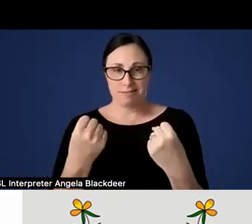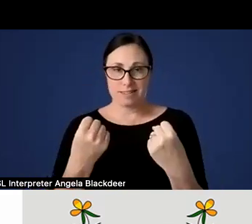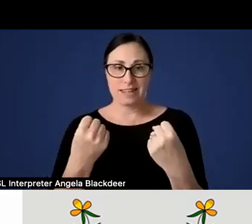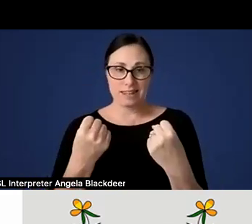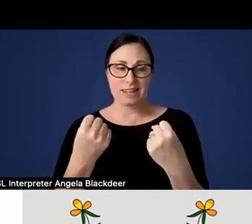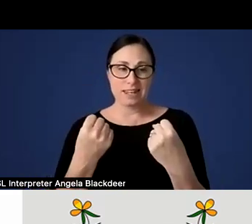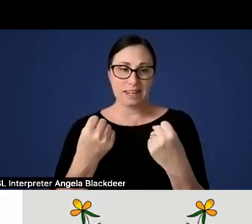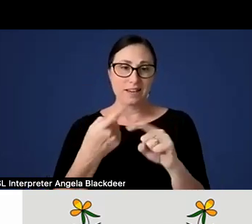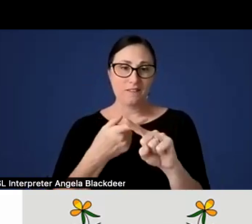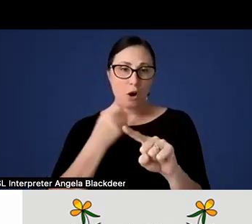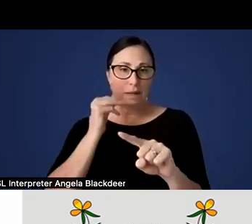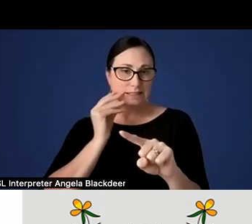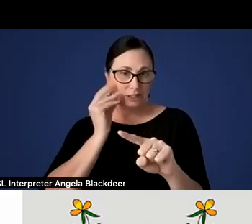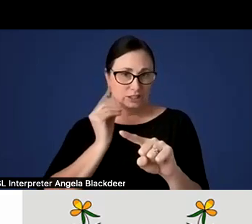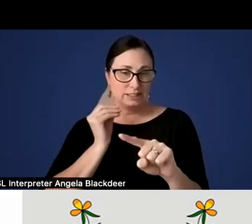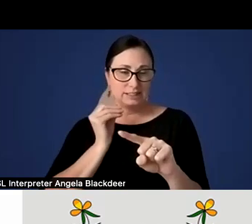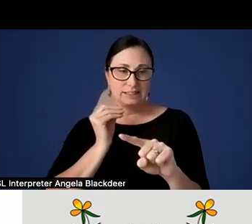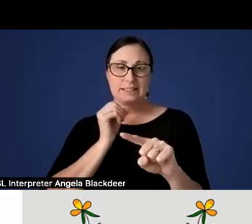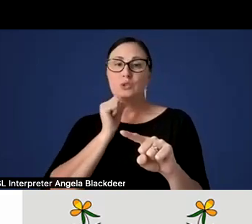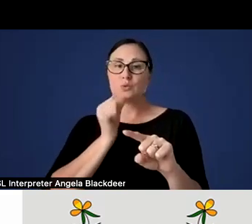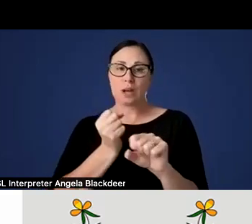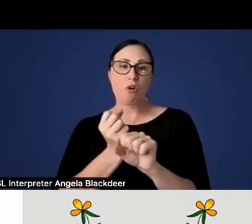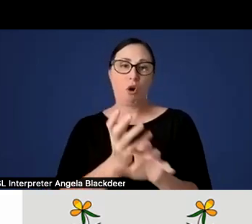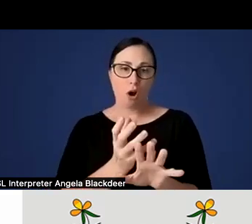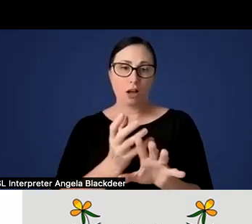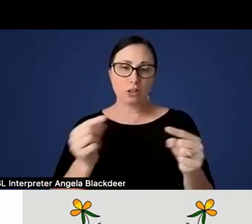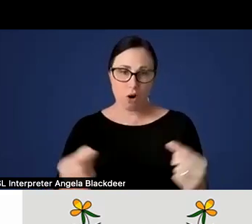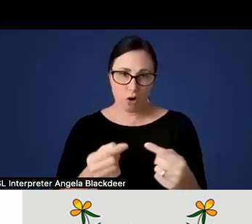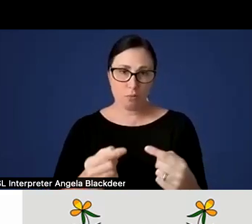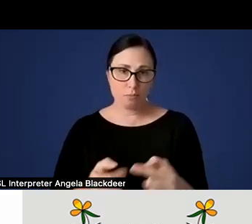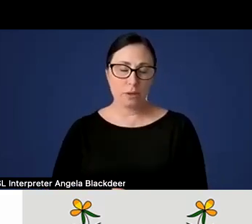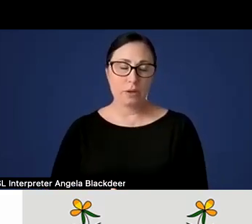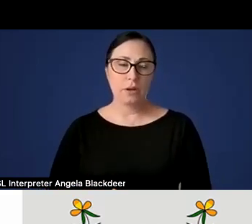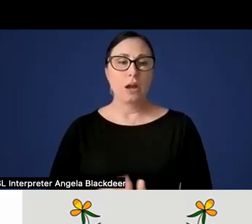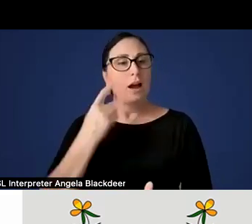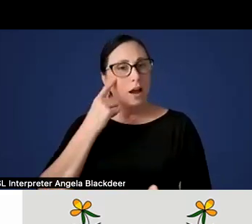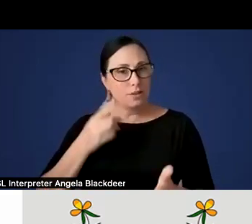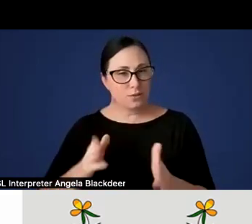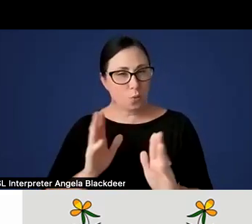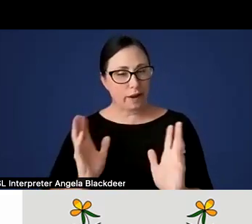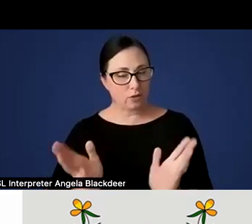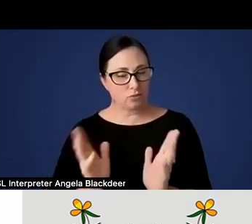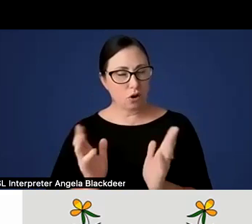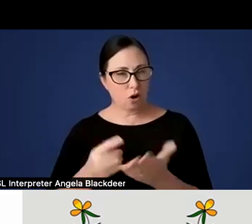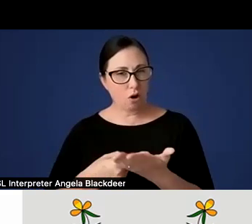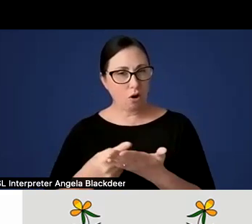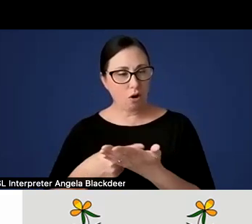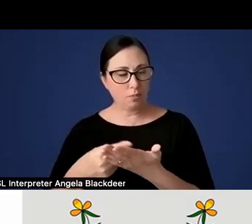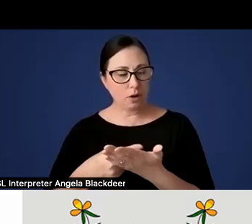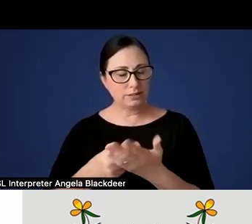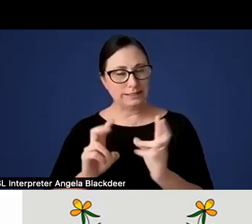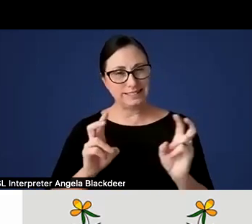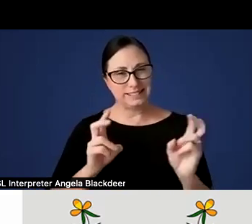to cause harm. But there is a way, I think, to talk about these issues, these risk factors, these